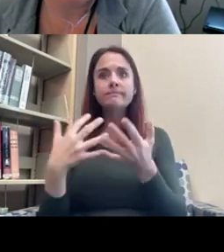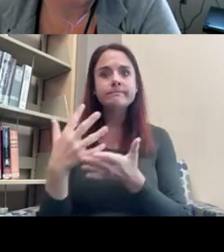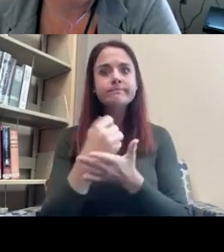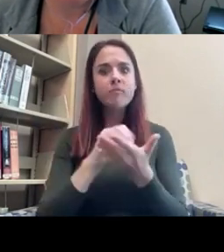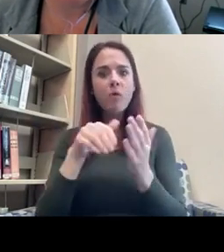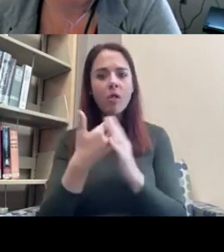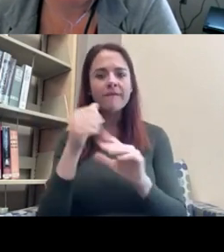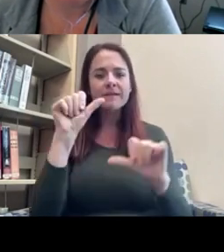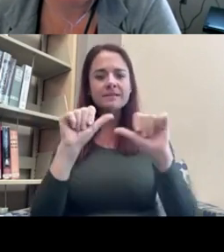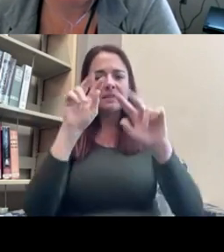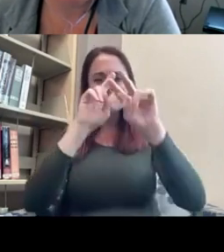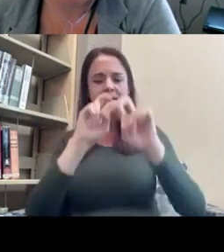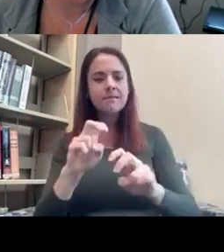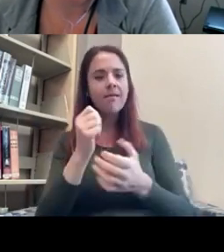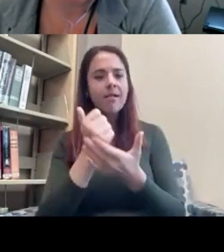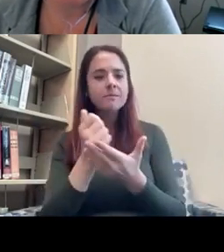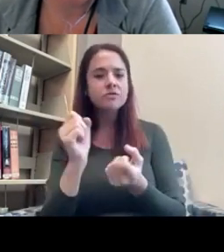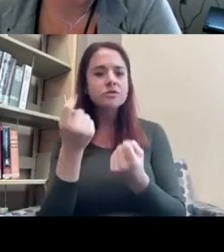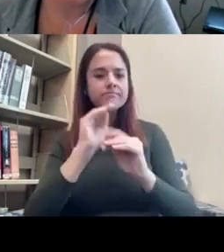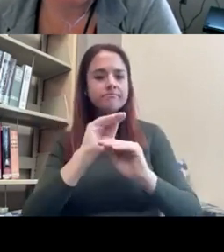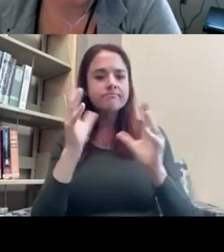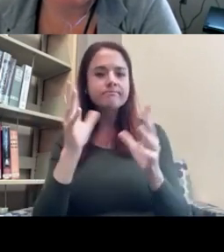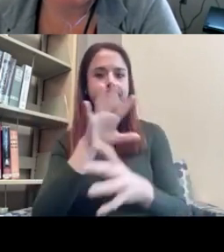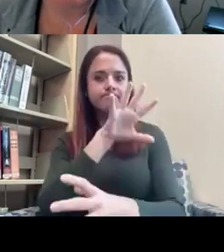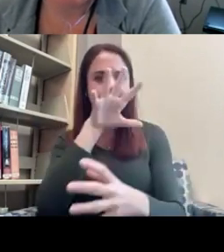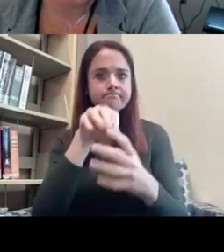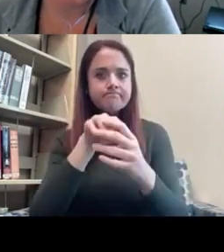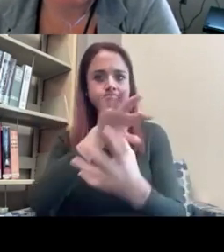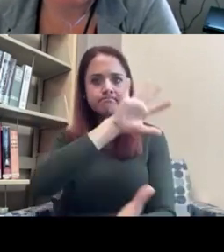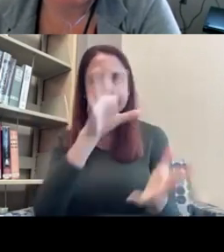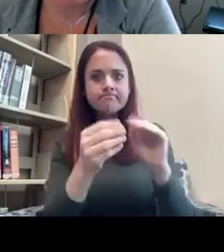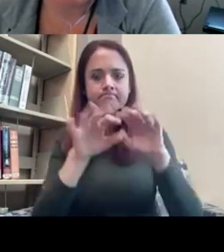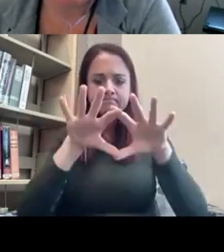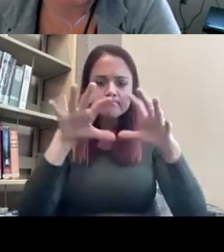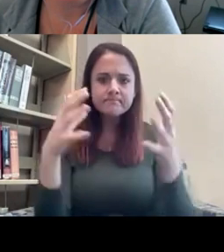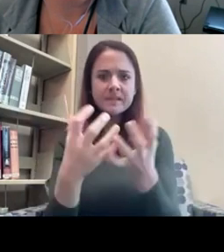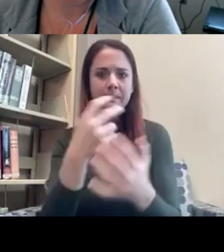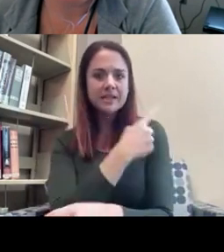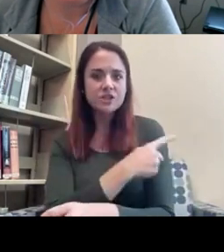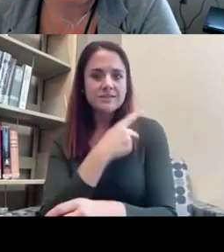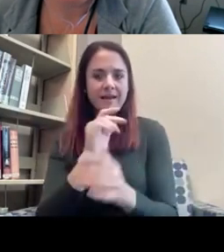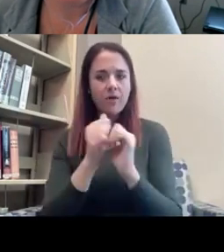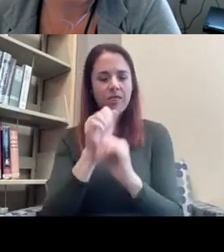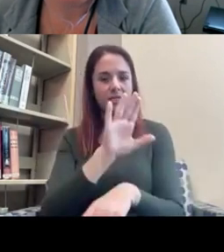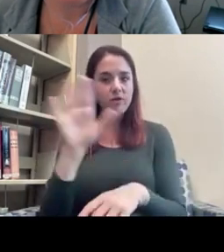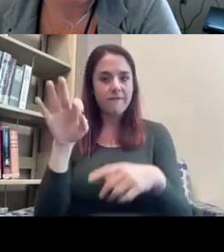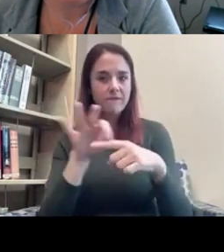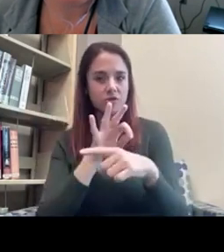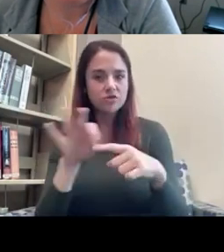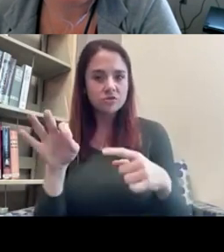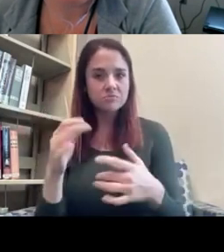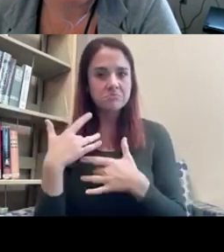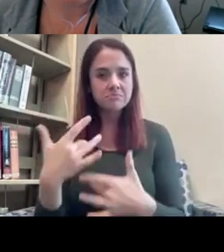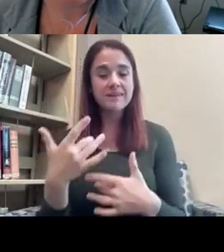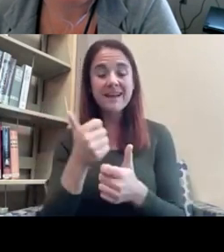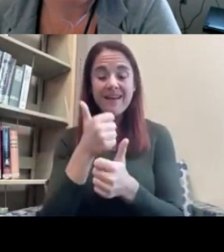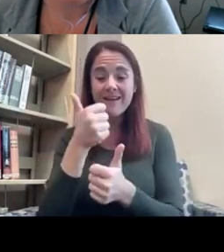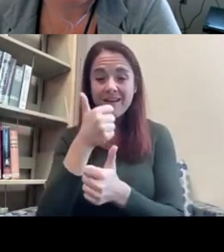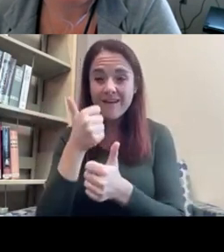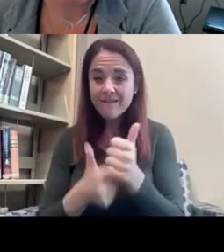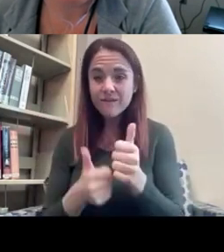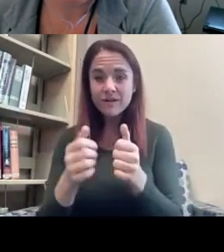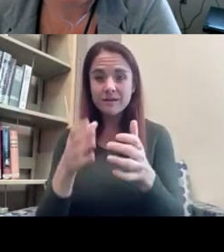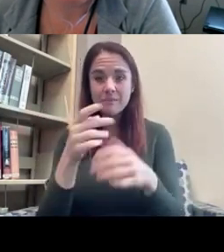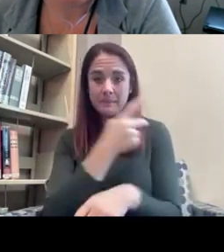provides a comprehensive package of what our patients overall are functioning. Every single patient who is admitted